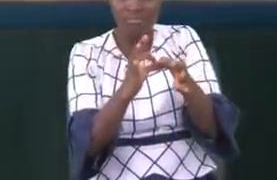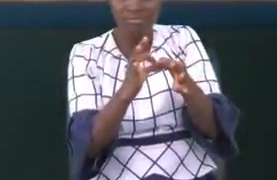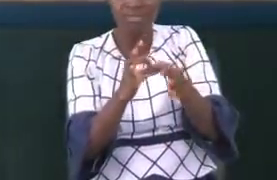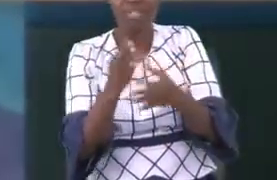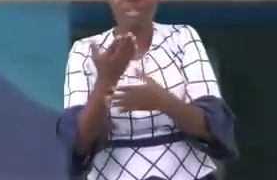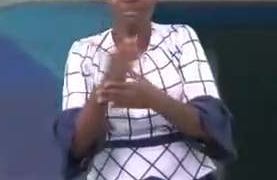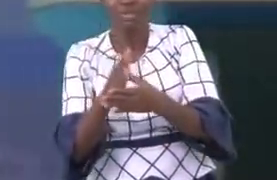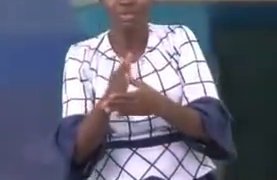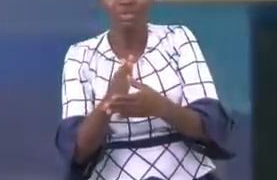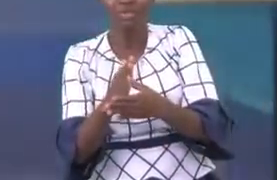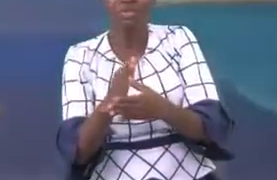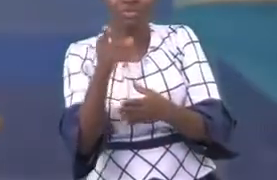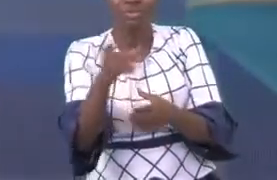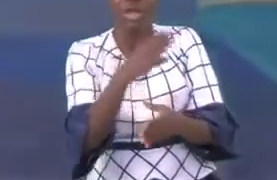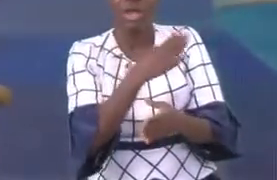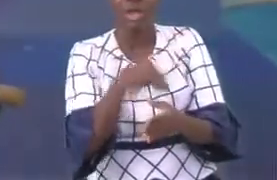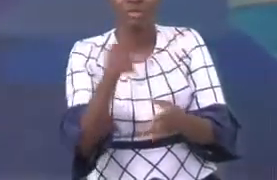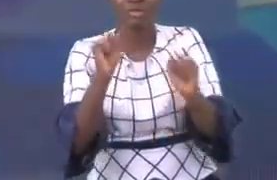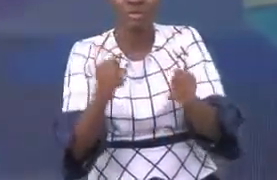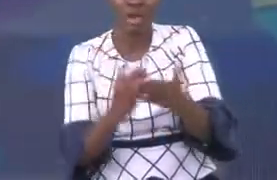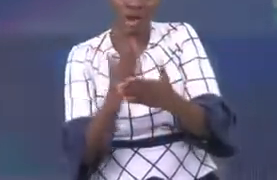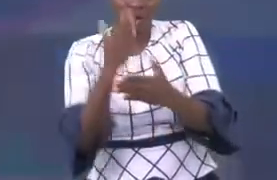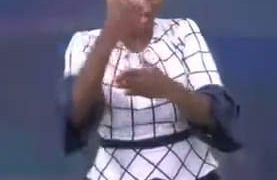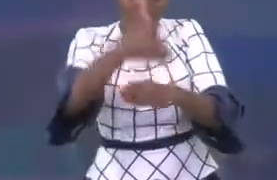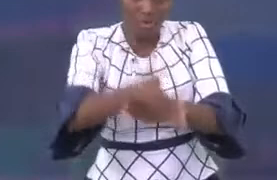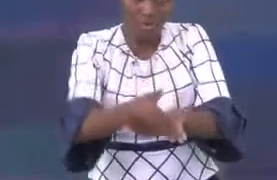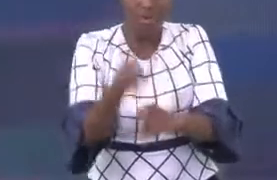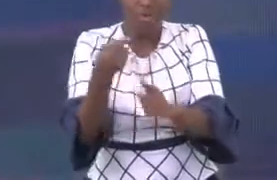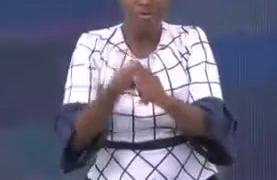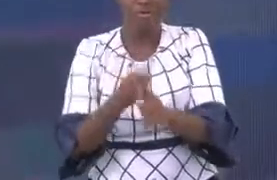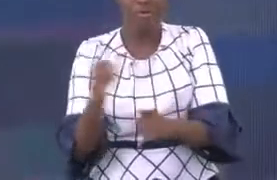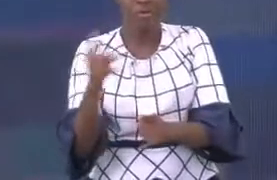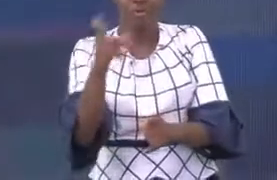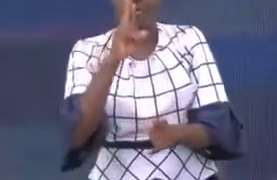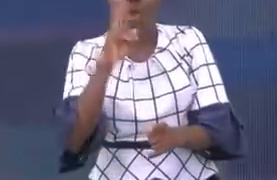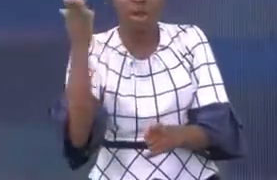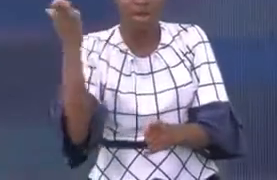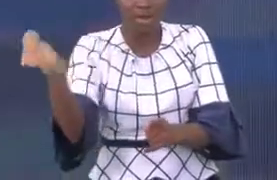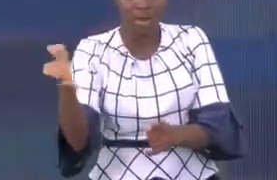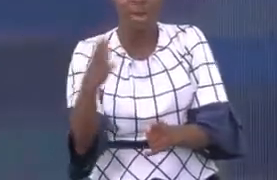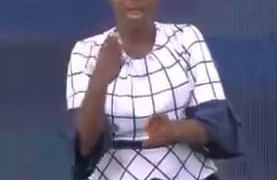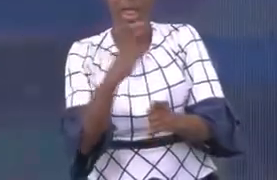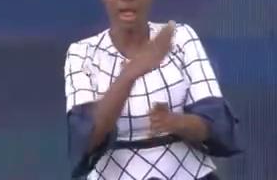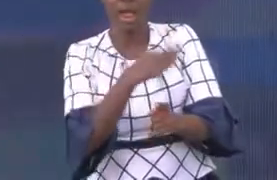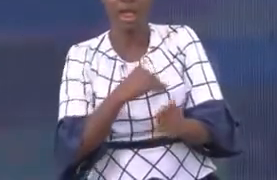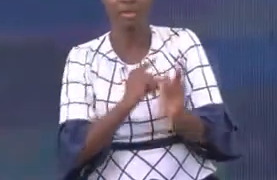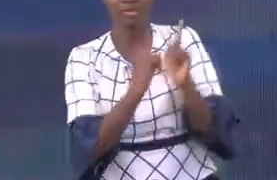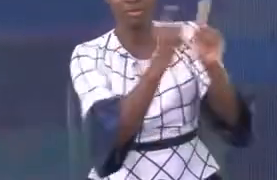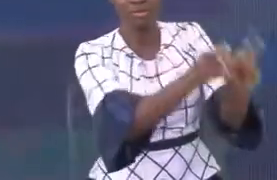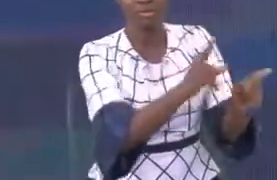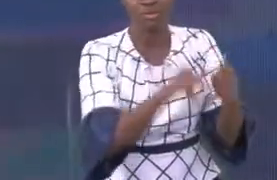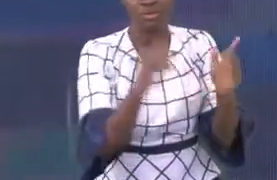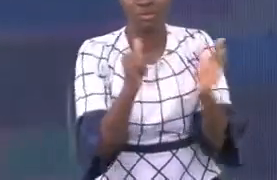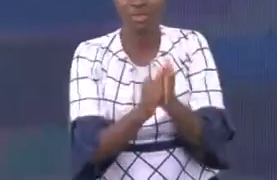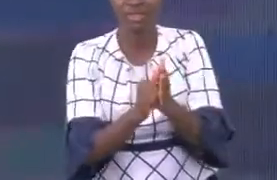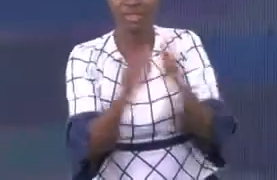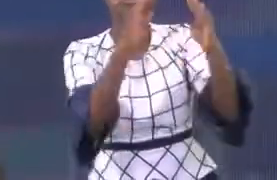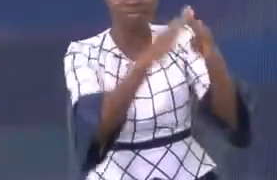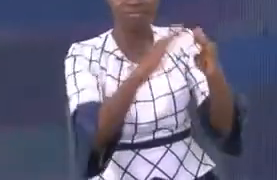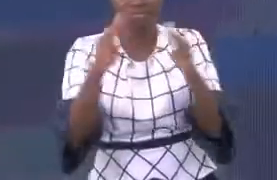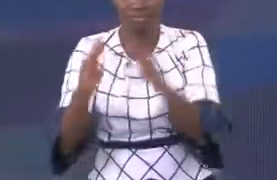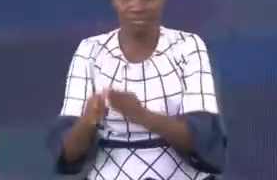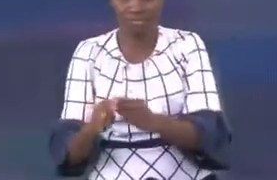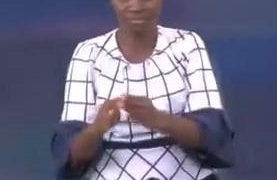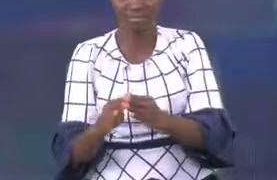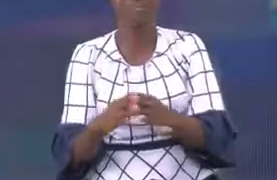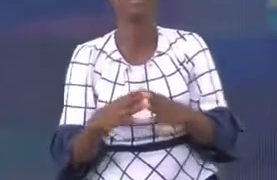you need is now available. God has everything you need. What